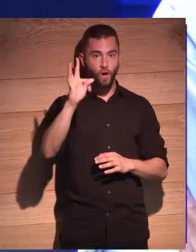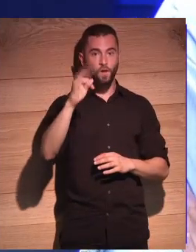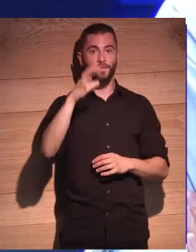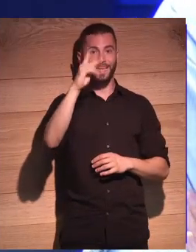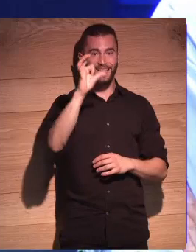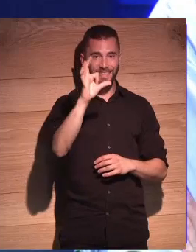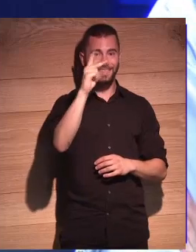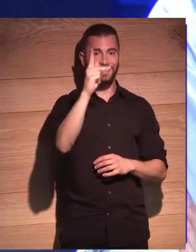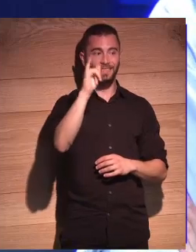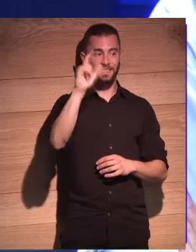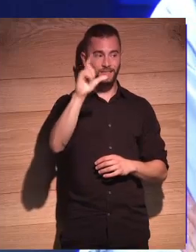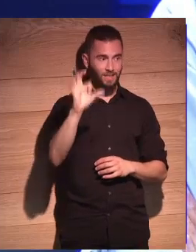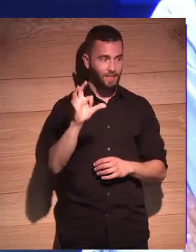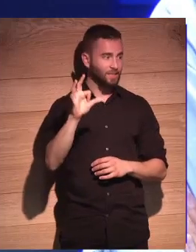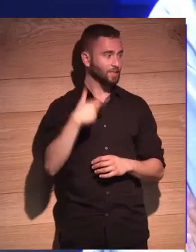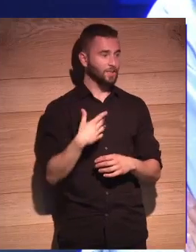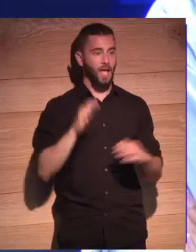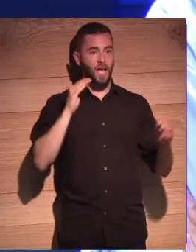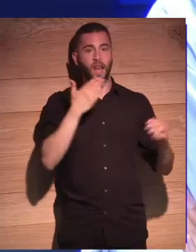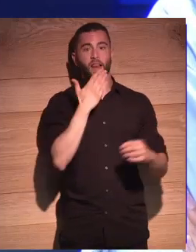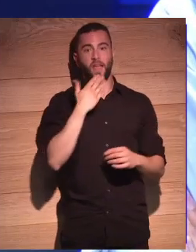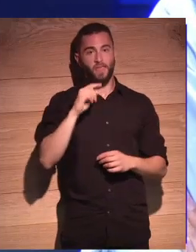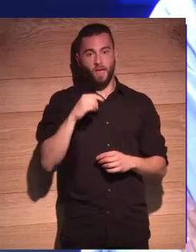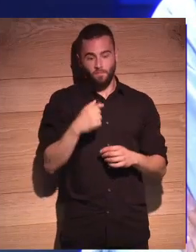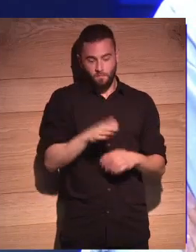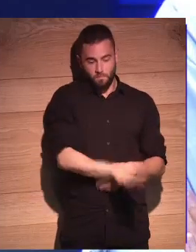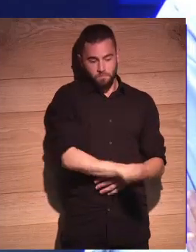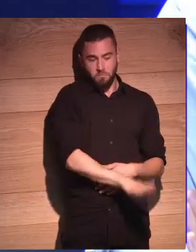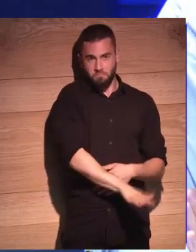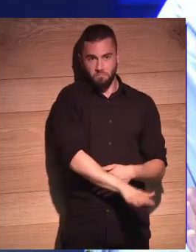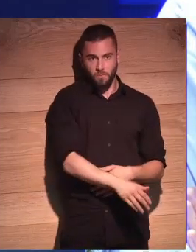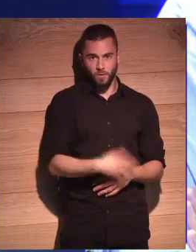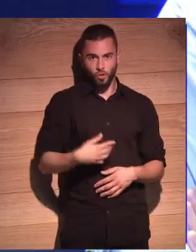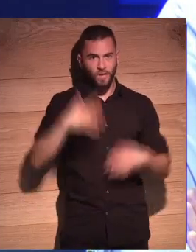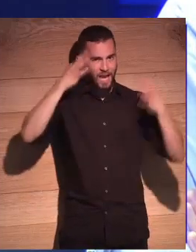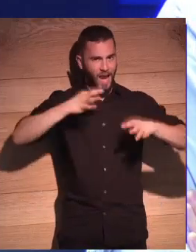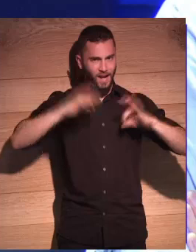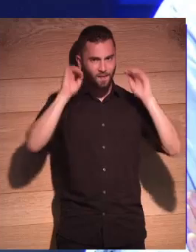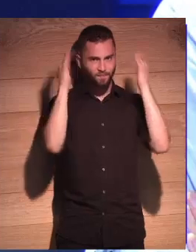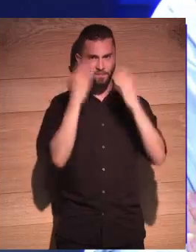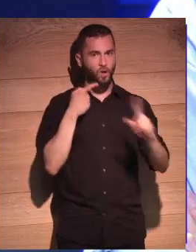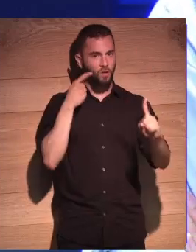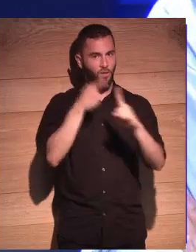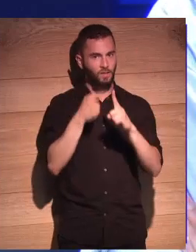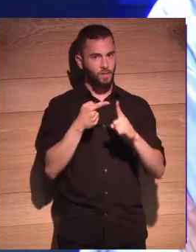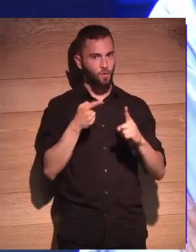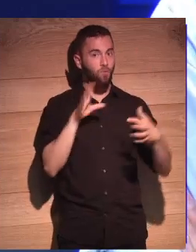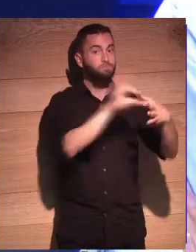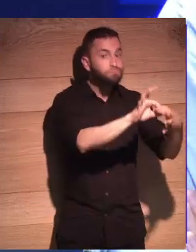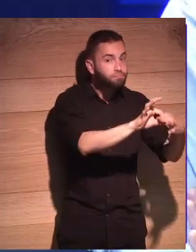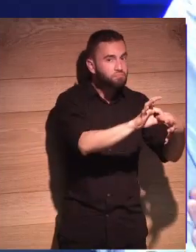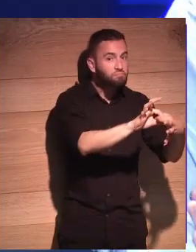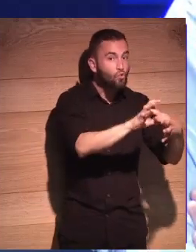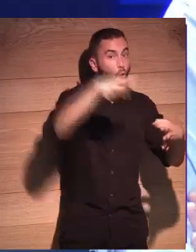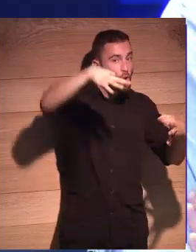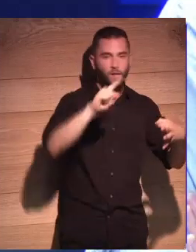mentioned earlier, and this from a very early age. So do we